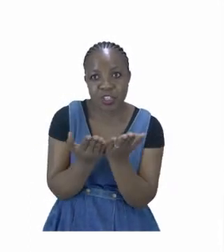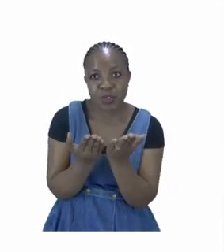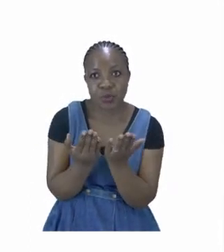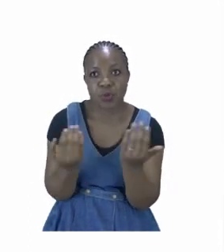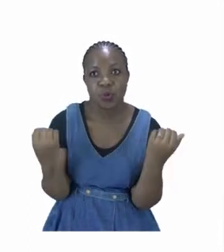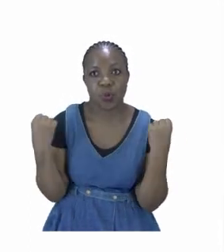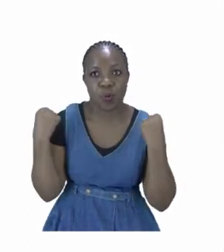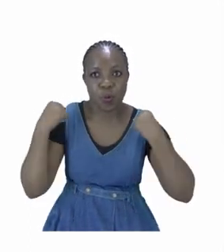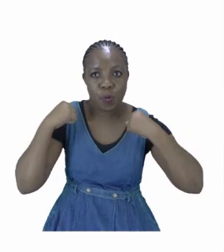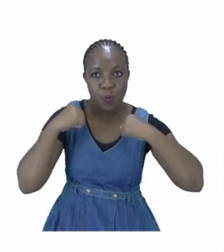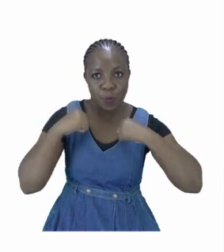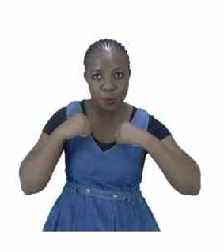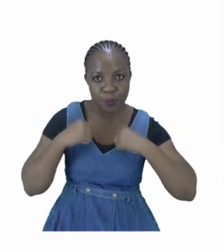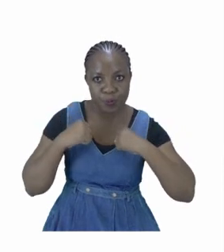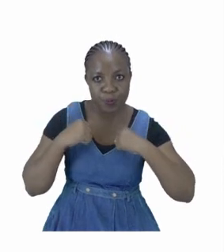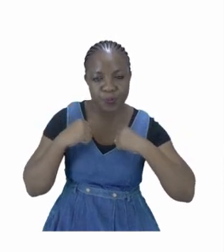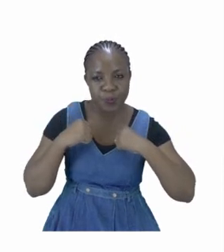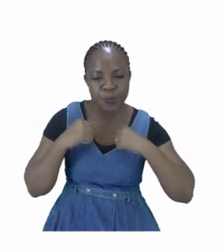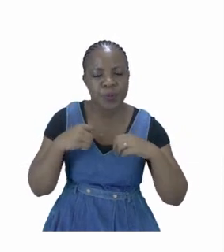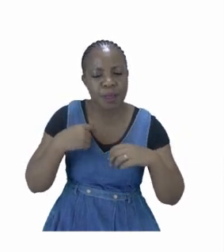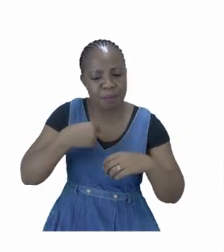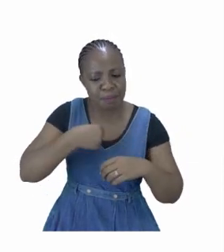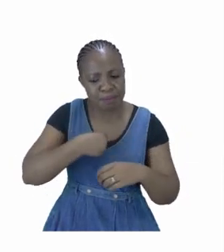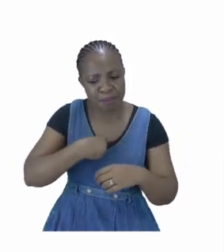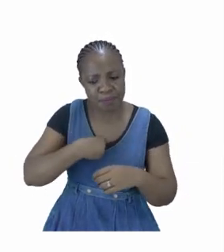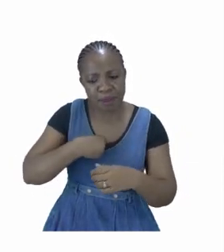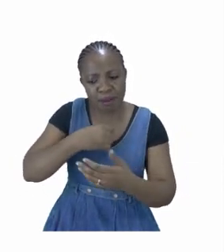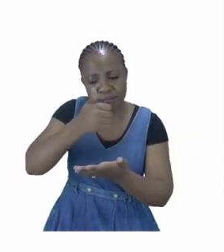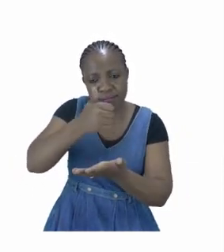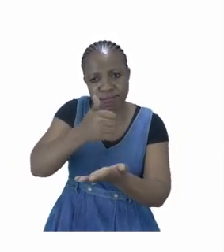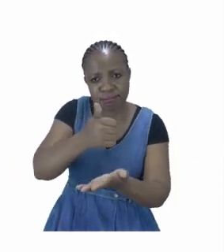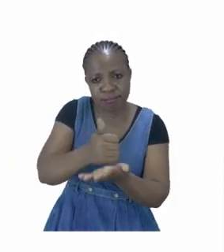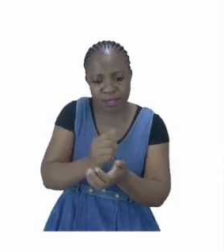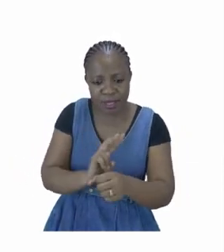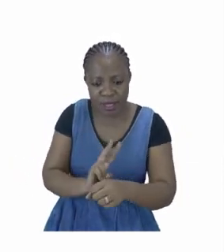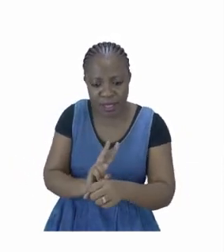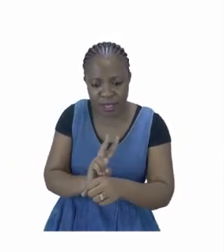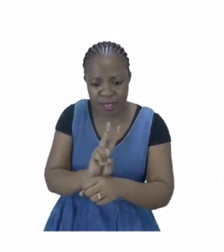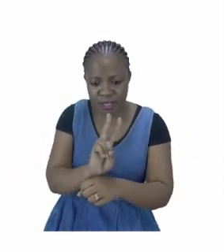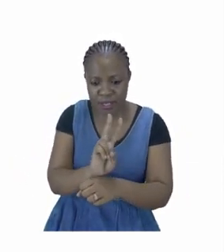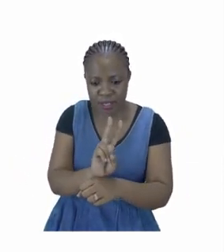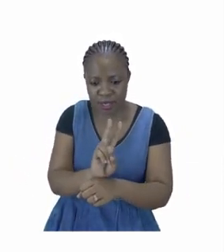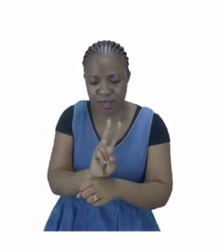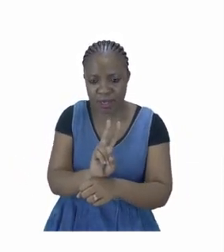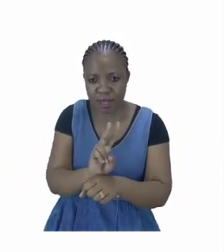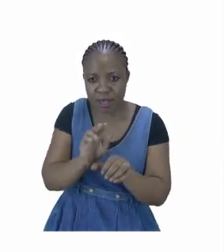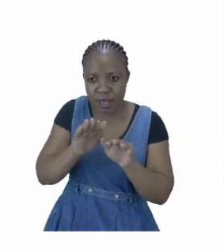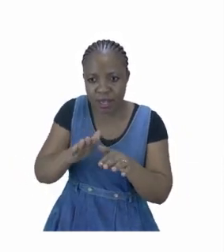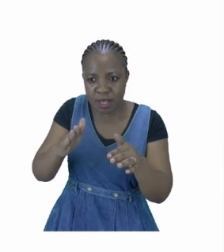sitting on the second table next to the window.